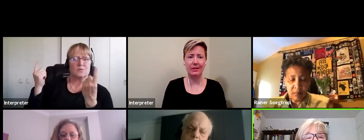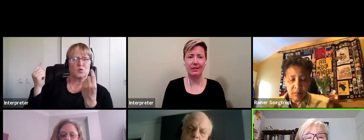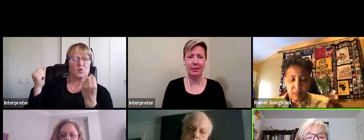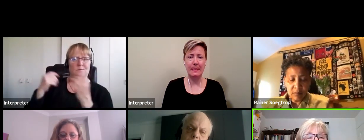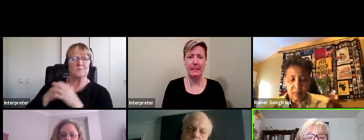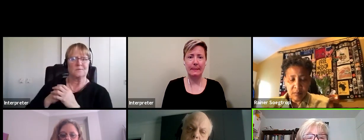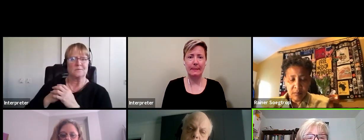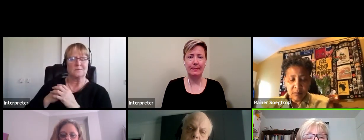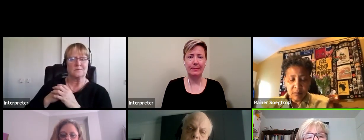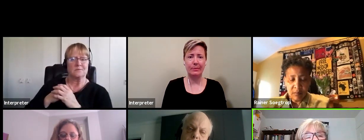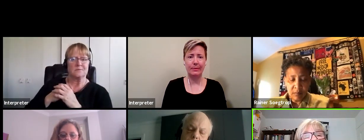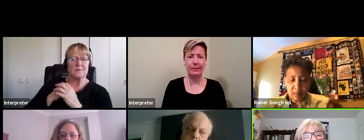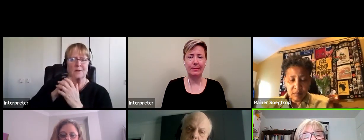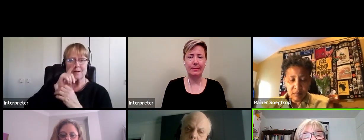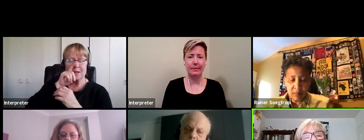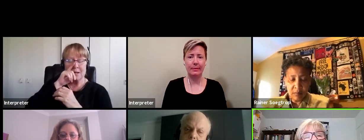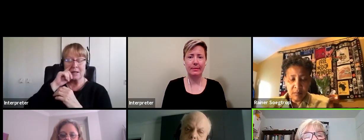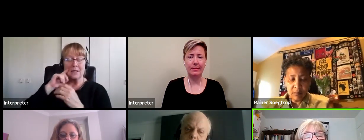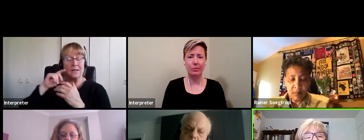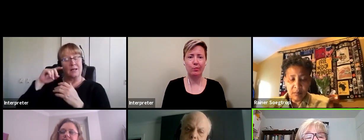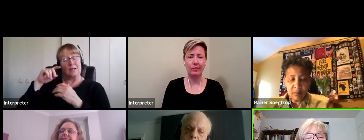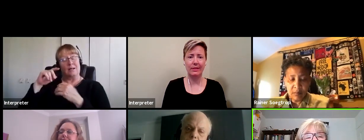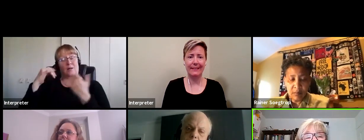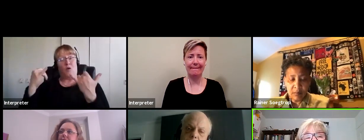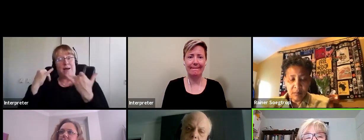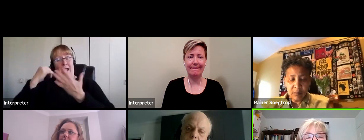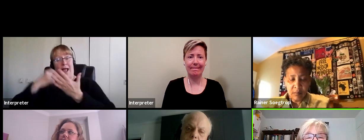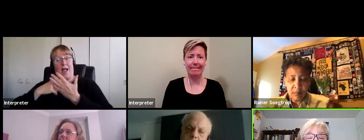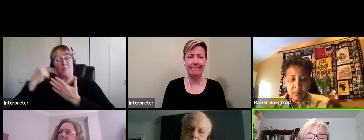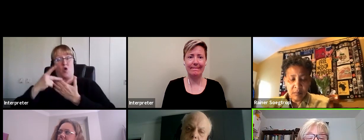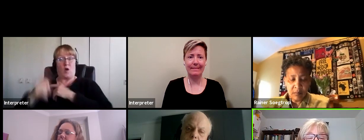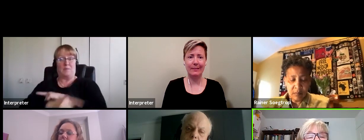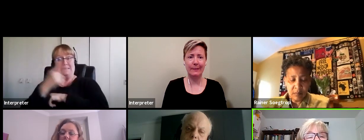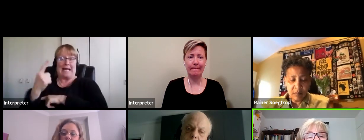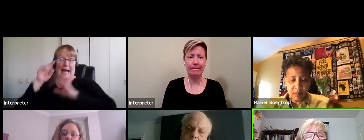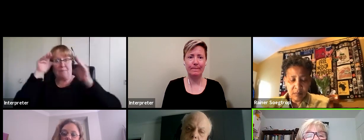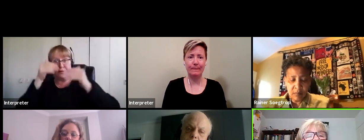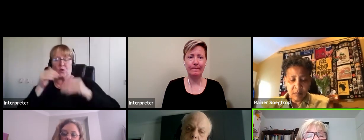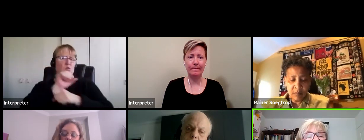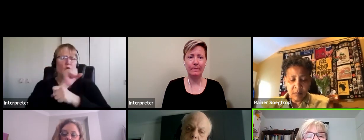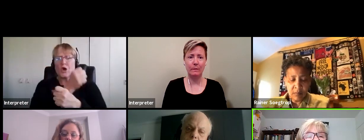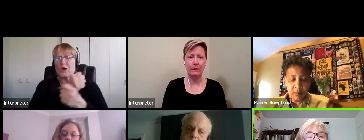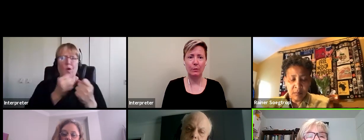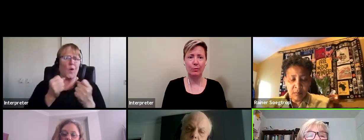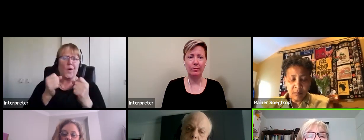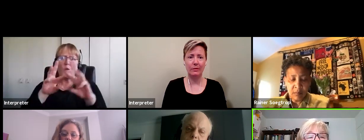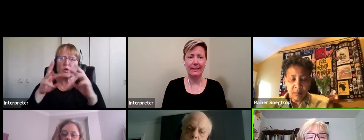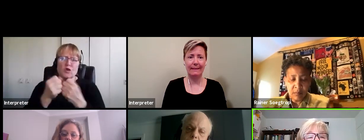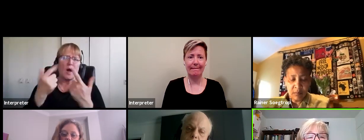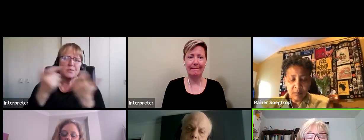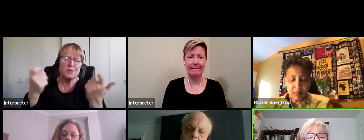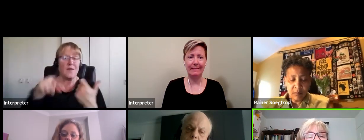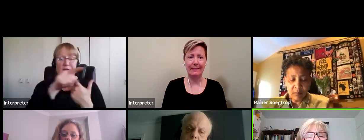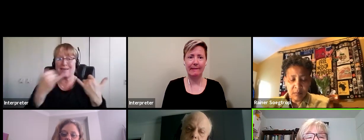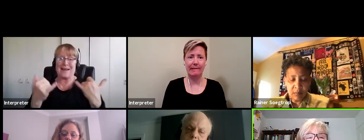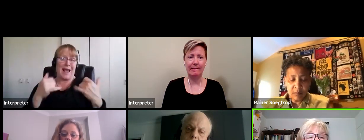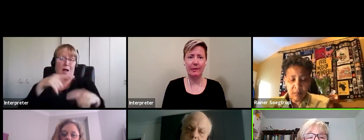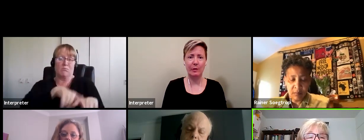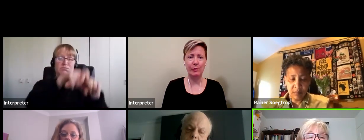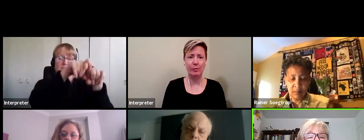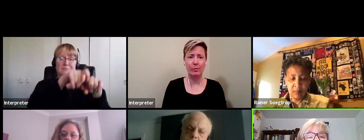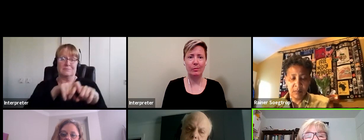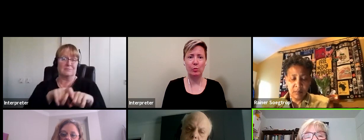of course, any kind of day programs are shut down. So people who had some kind of assistance, some break during the day,